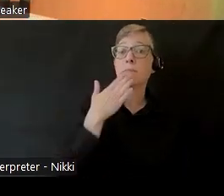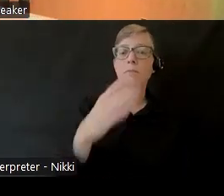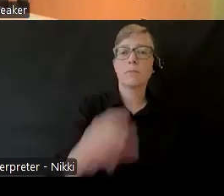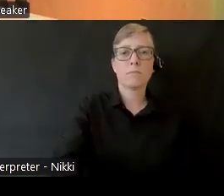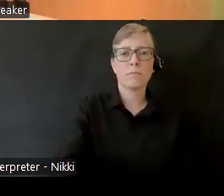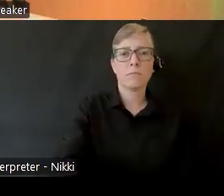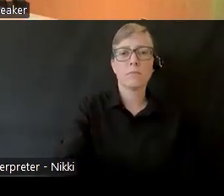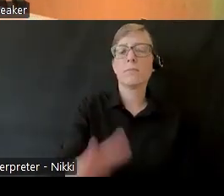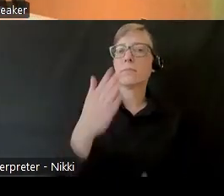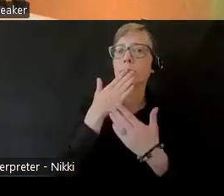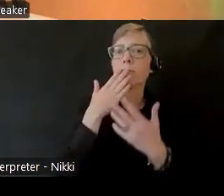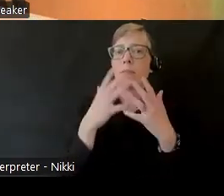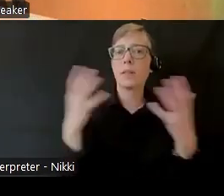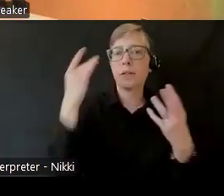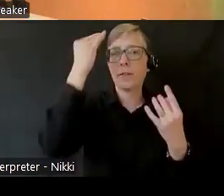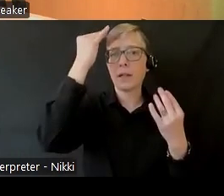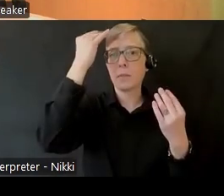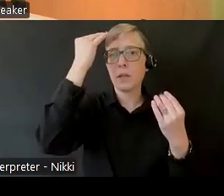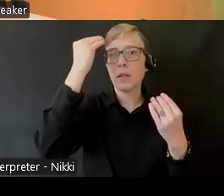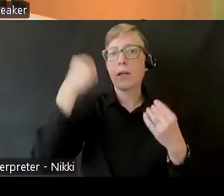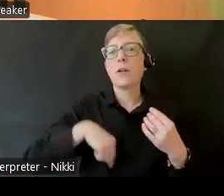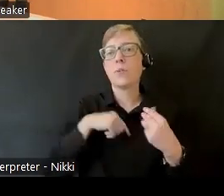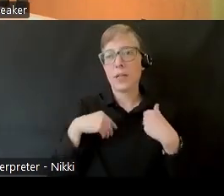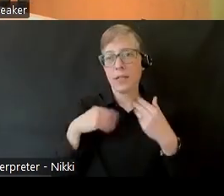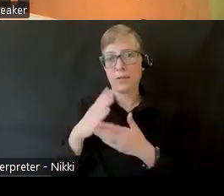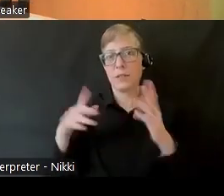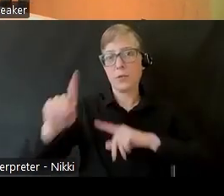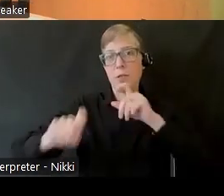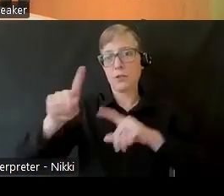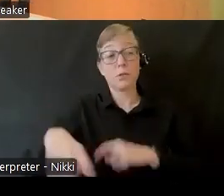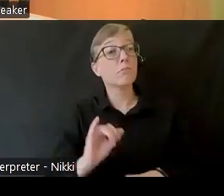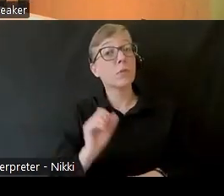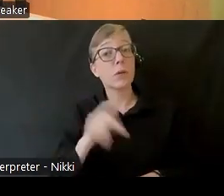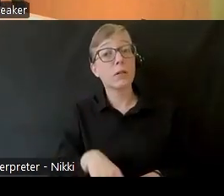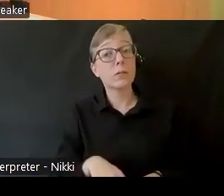So we already have a bunch of questions on Zoom. Oh, okay.